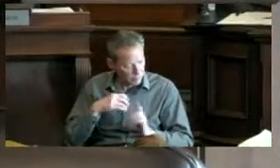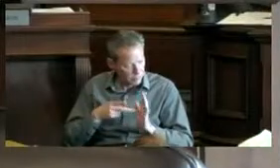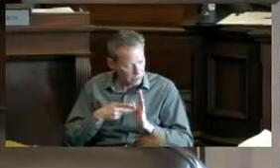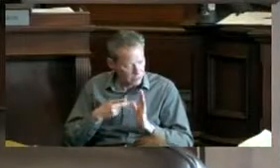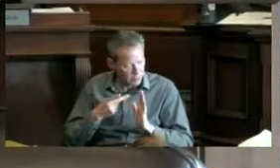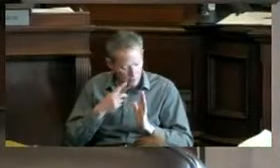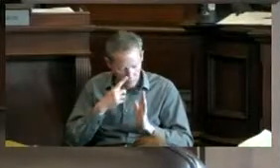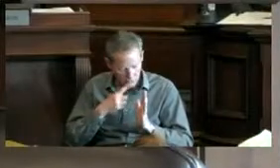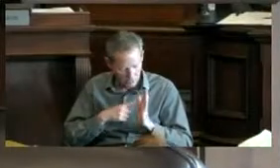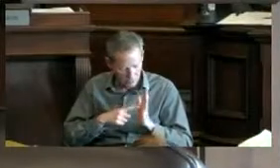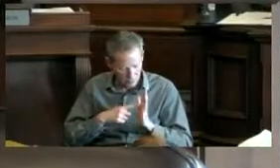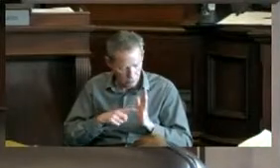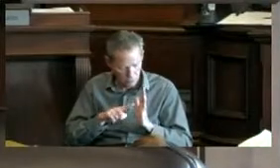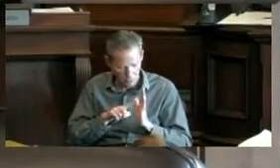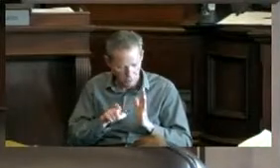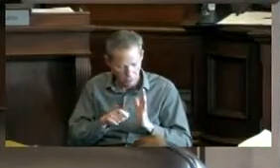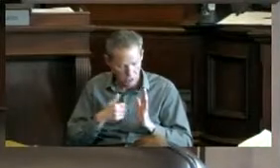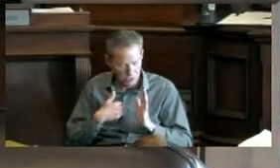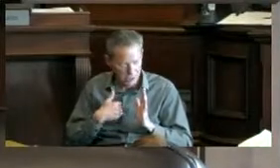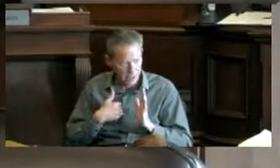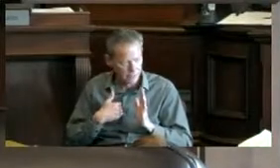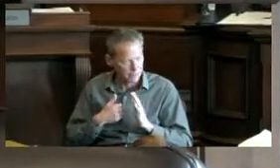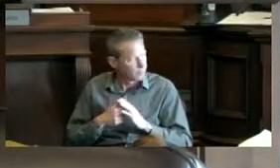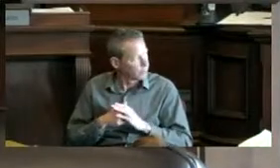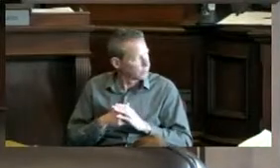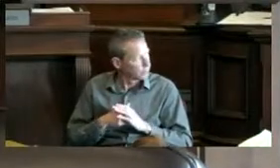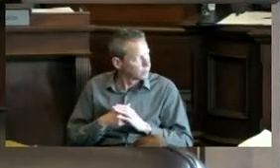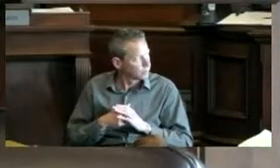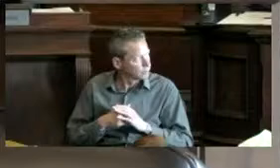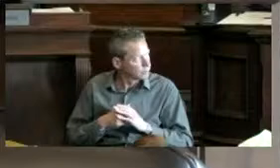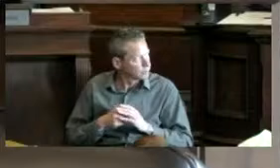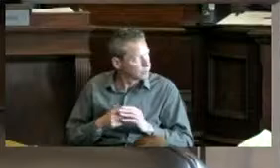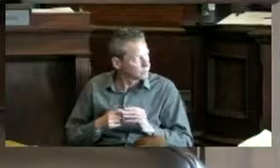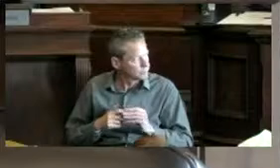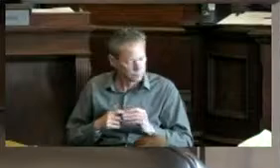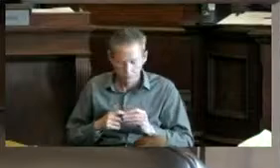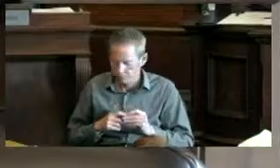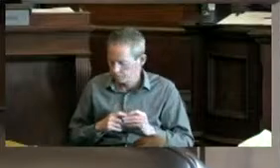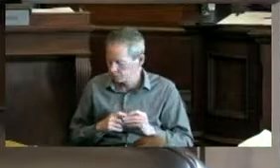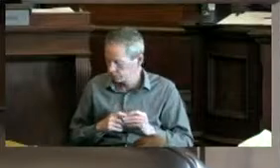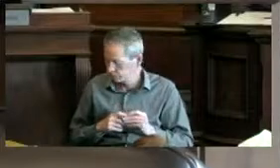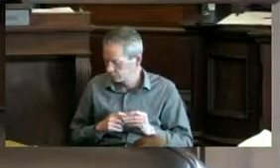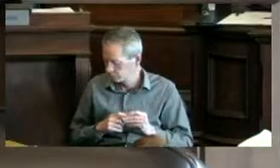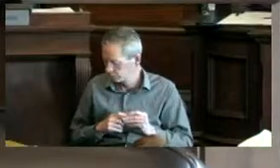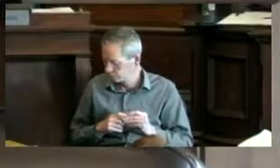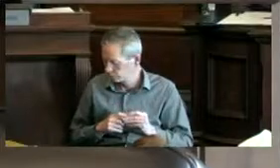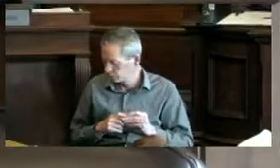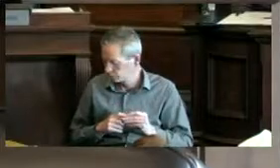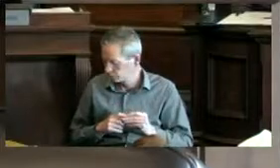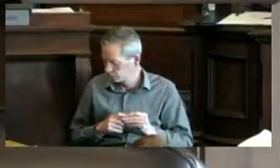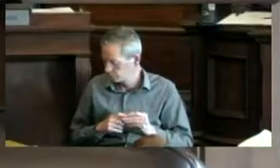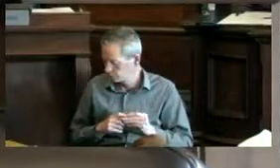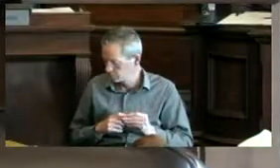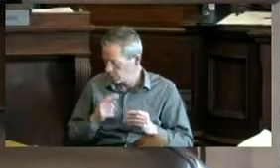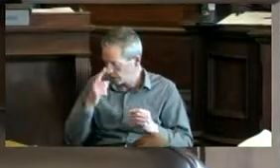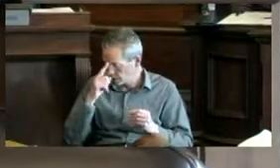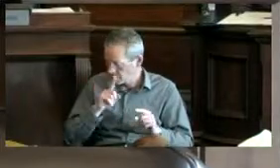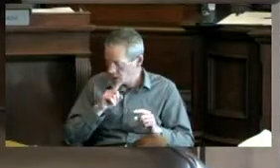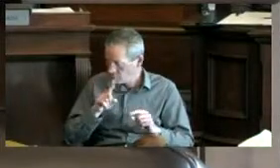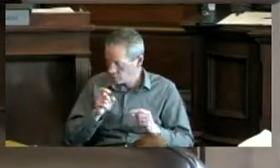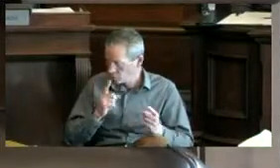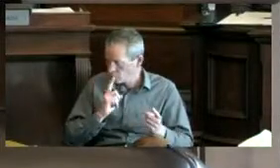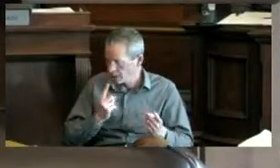check the questions I had in the legislative review. I believe my questions were answered.